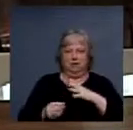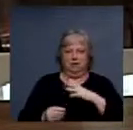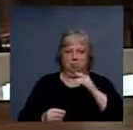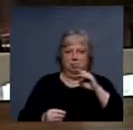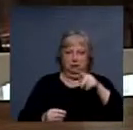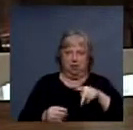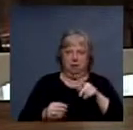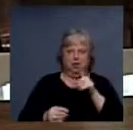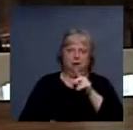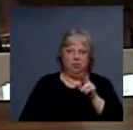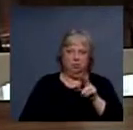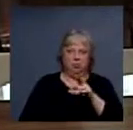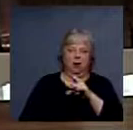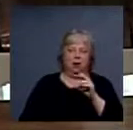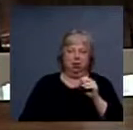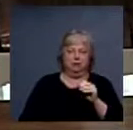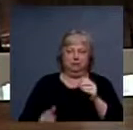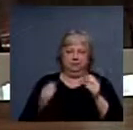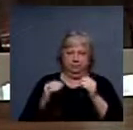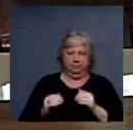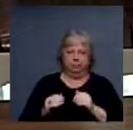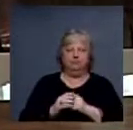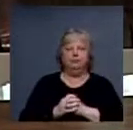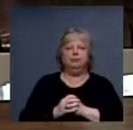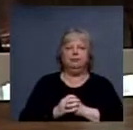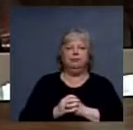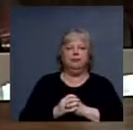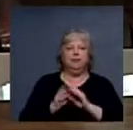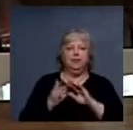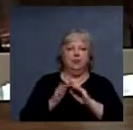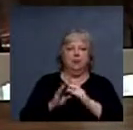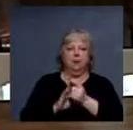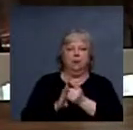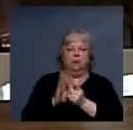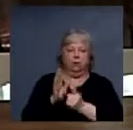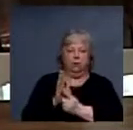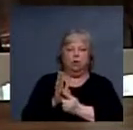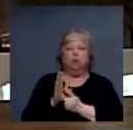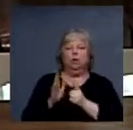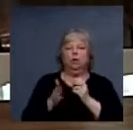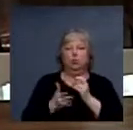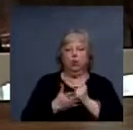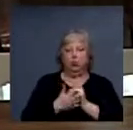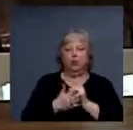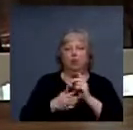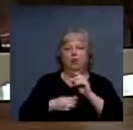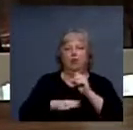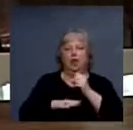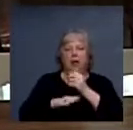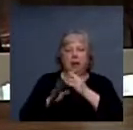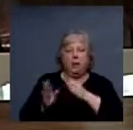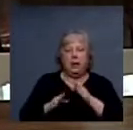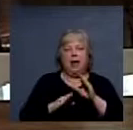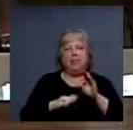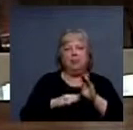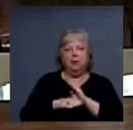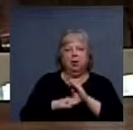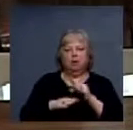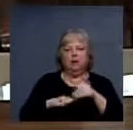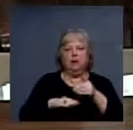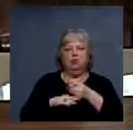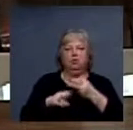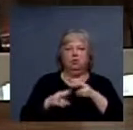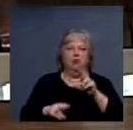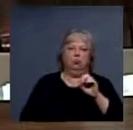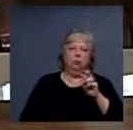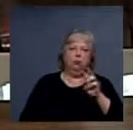City of Little Rock, Arkansas, and for other purposes. An ordinance to approve a planned zoning development, establish a planned commercial district titled Rawls Revised, short